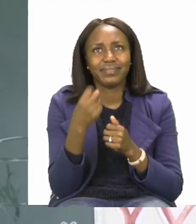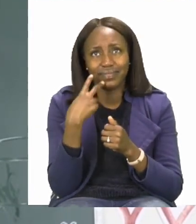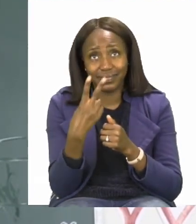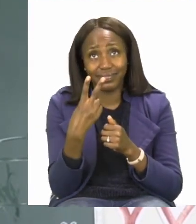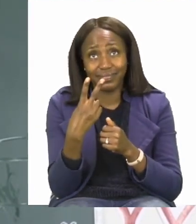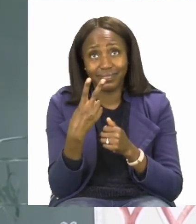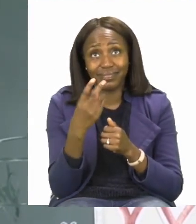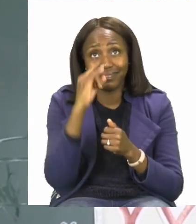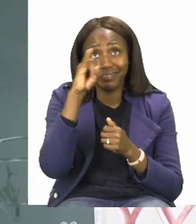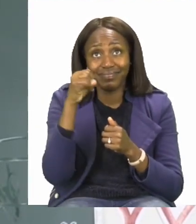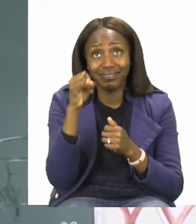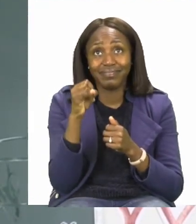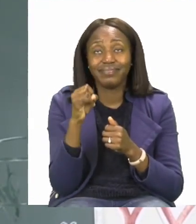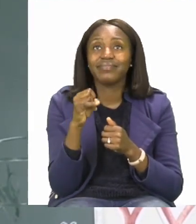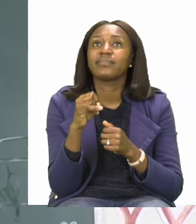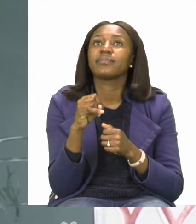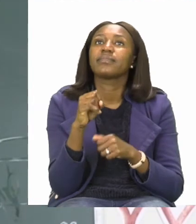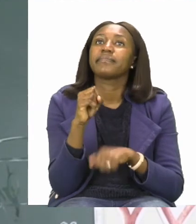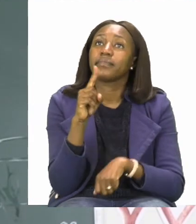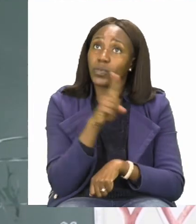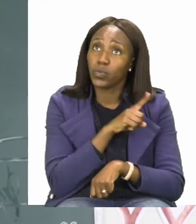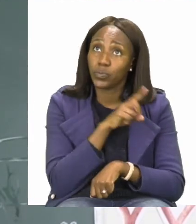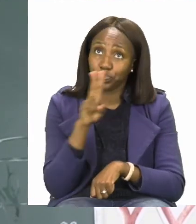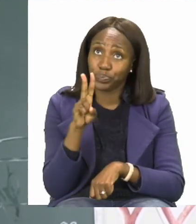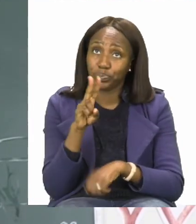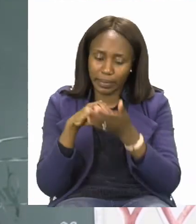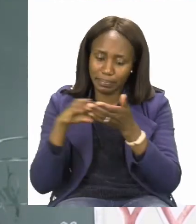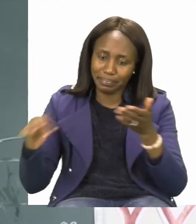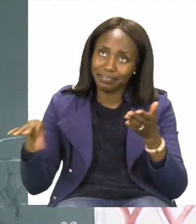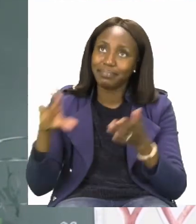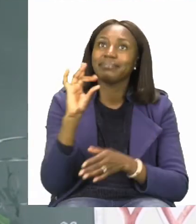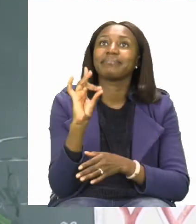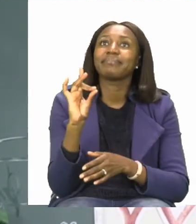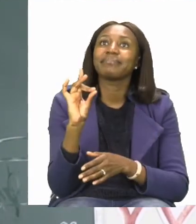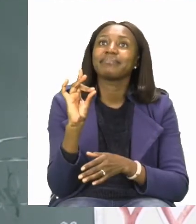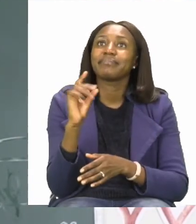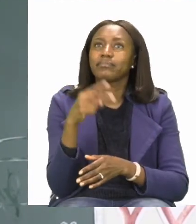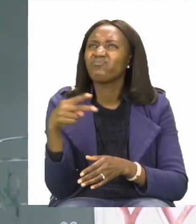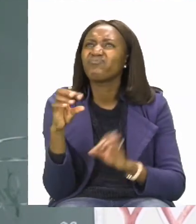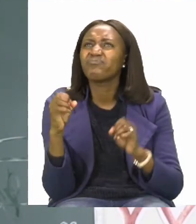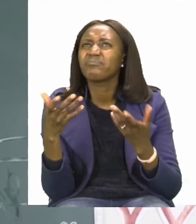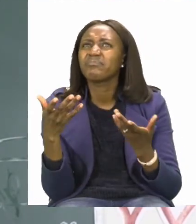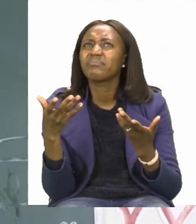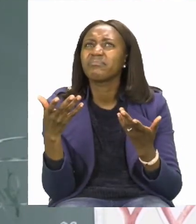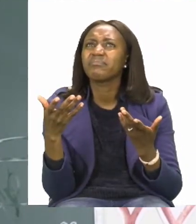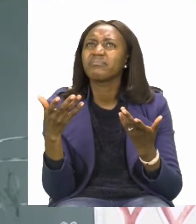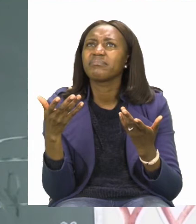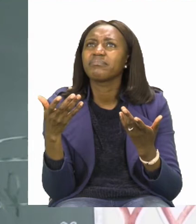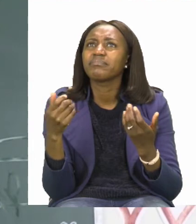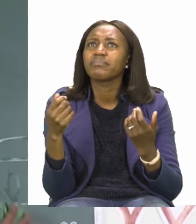for J. J says 12 minus 8 equals